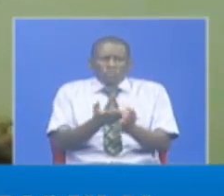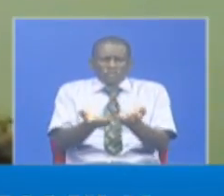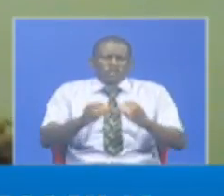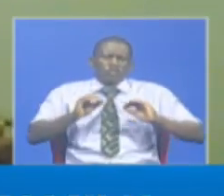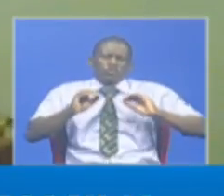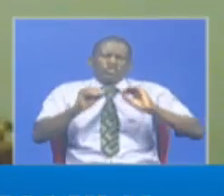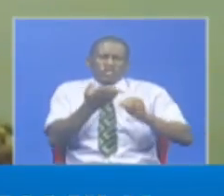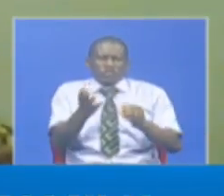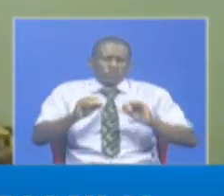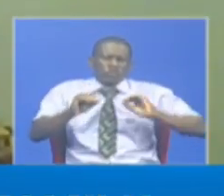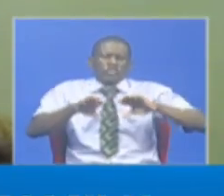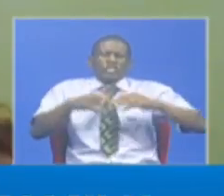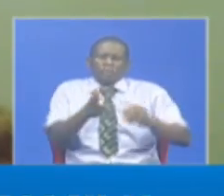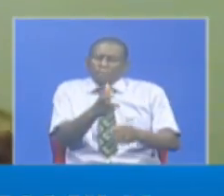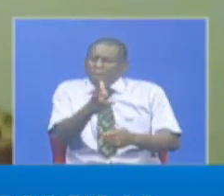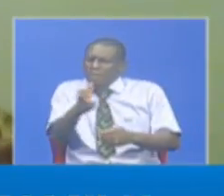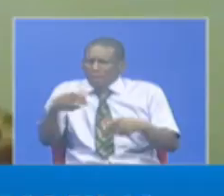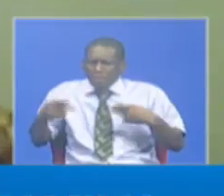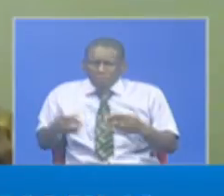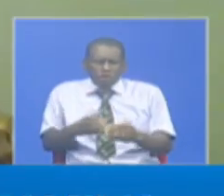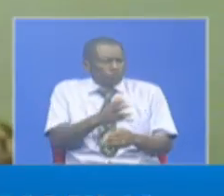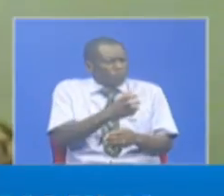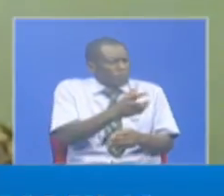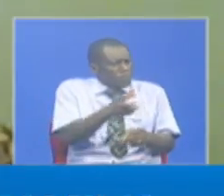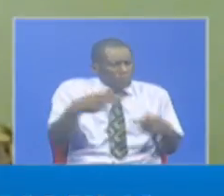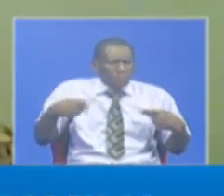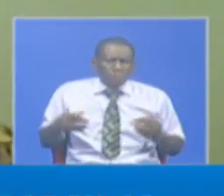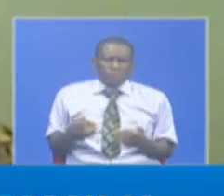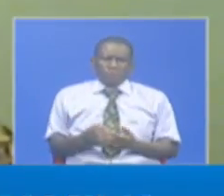to teach you how to shoot people. You will shoot them by default.